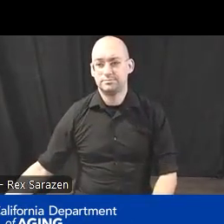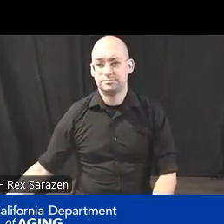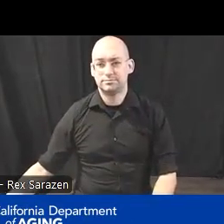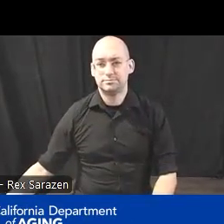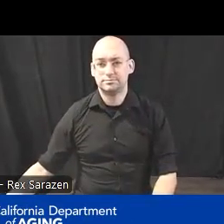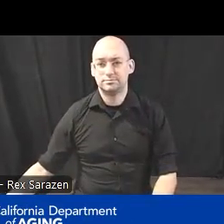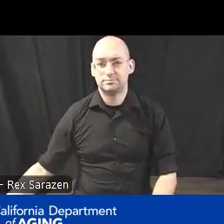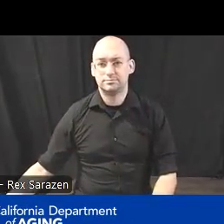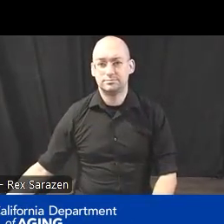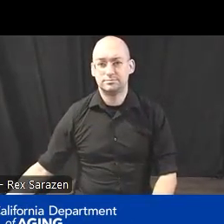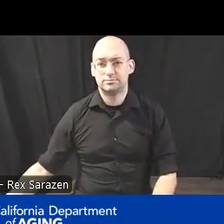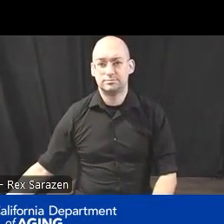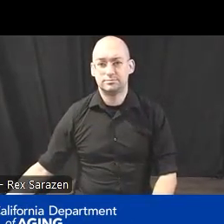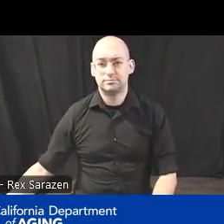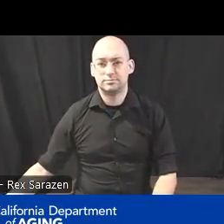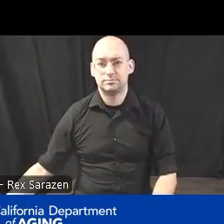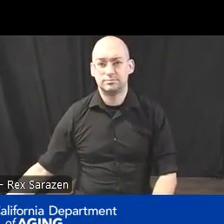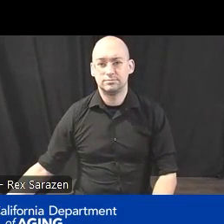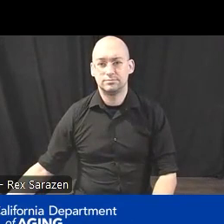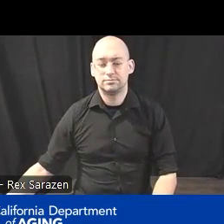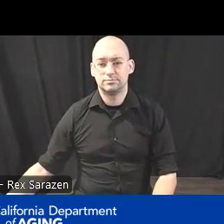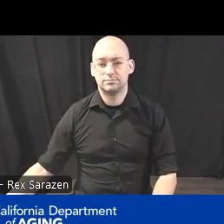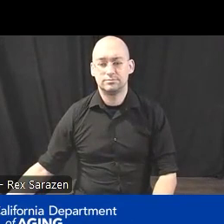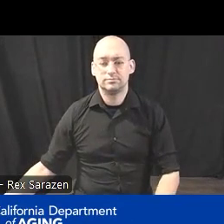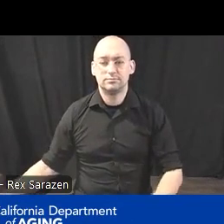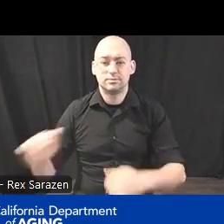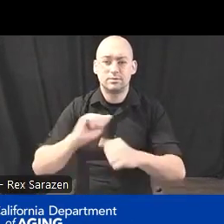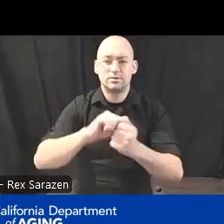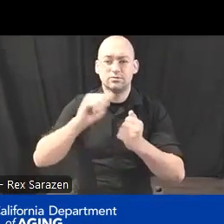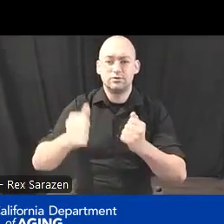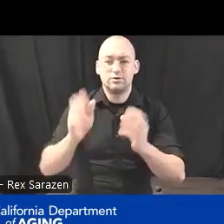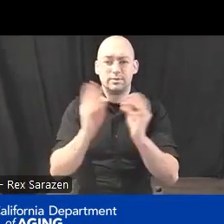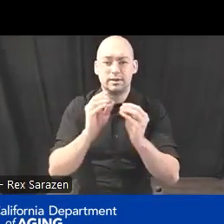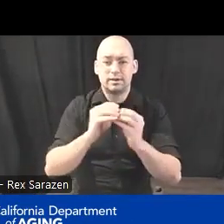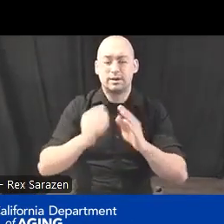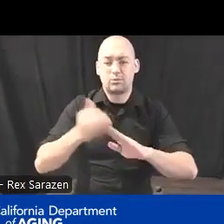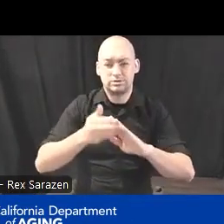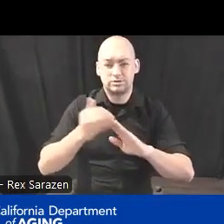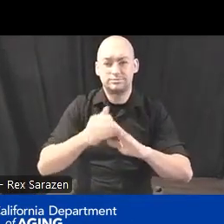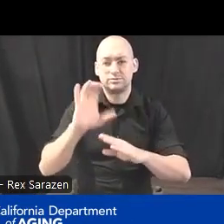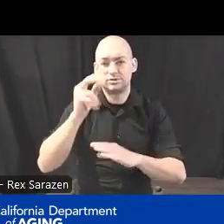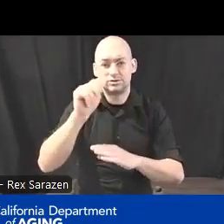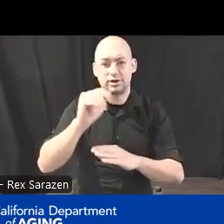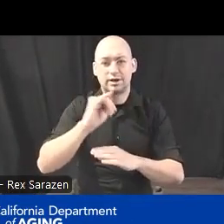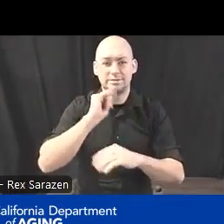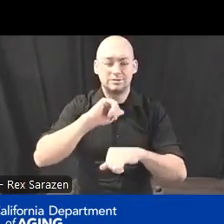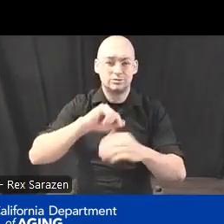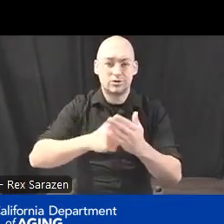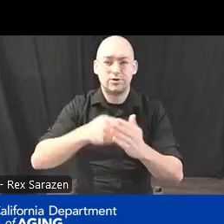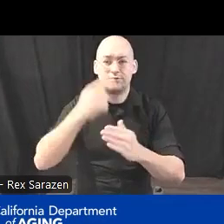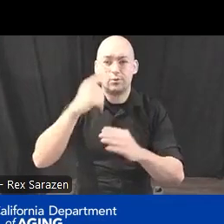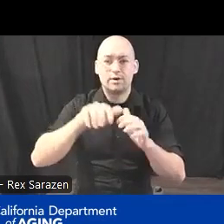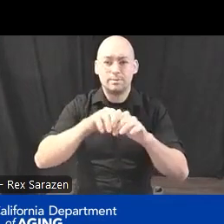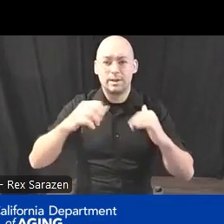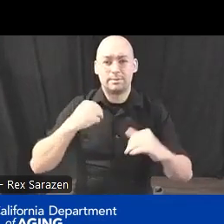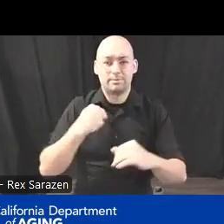So virtual meeting operations. The chat function is enabled for committee members,